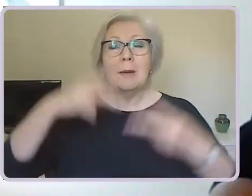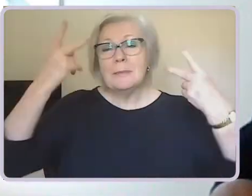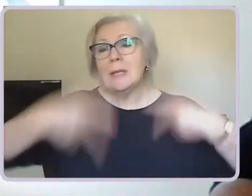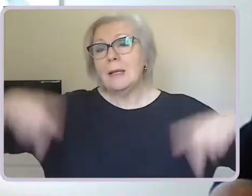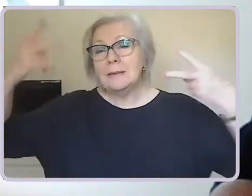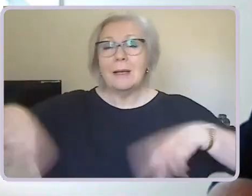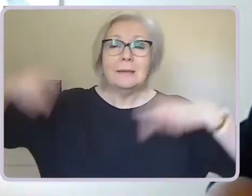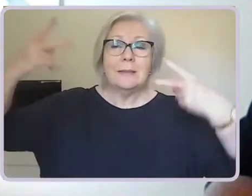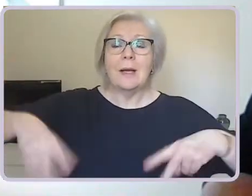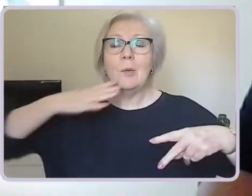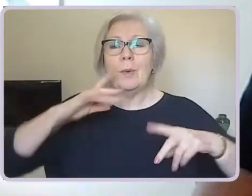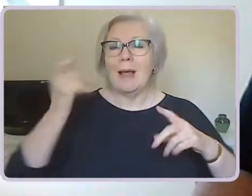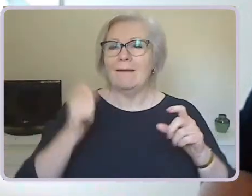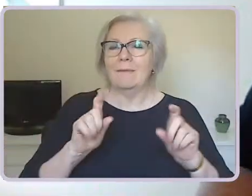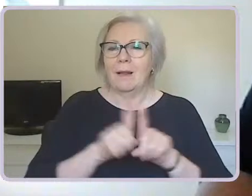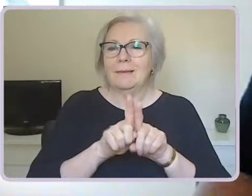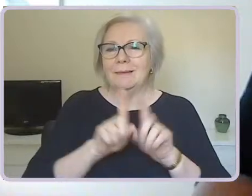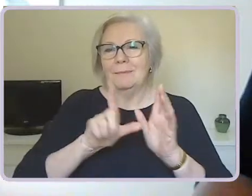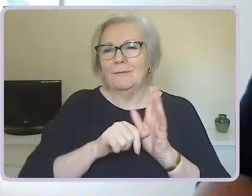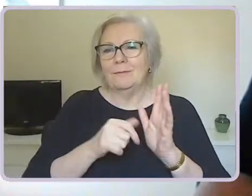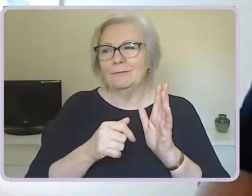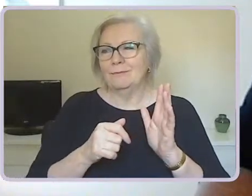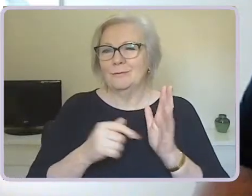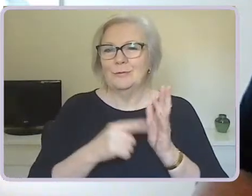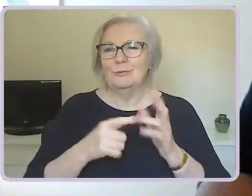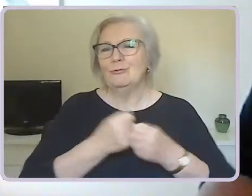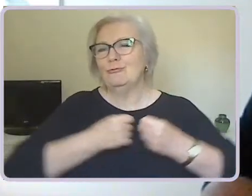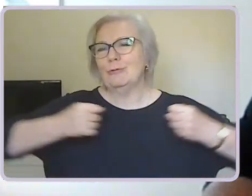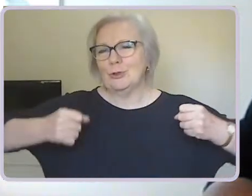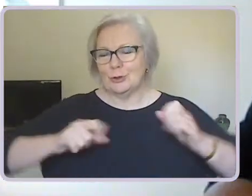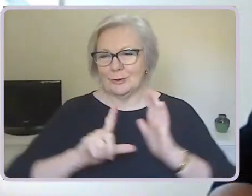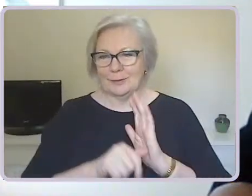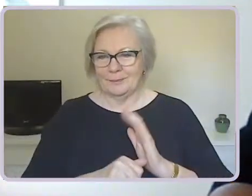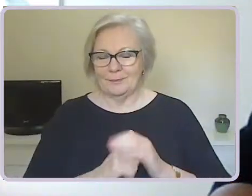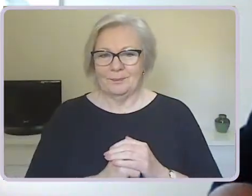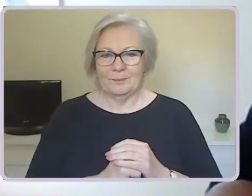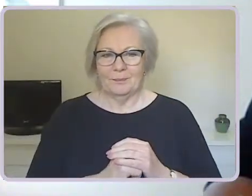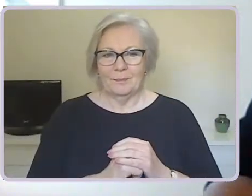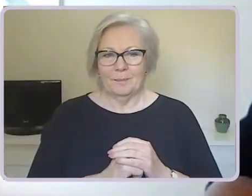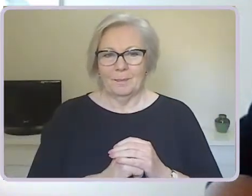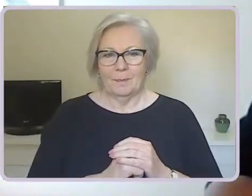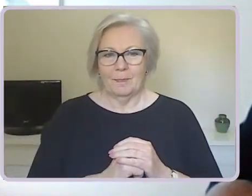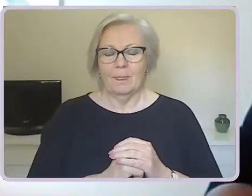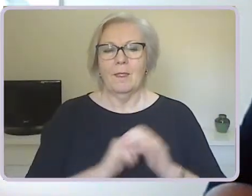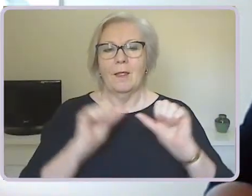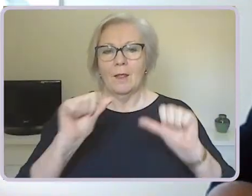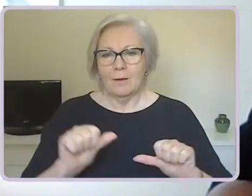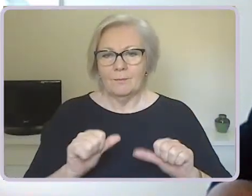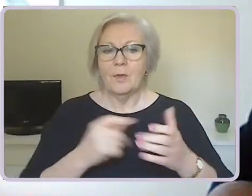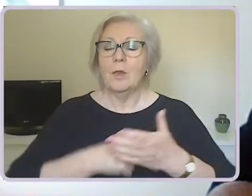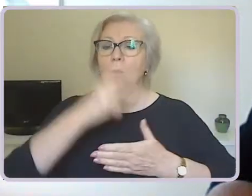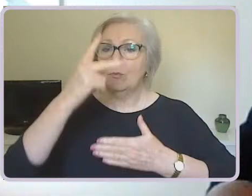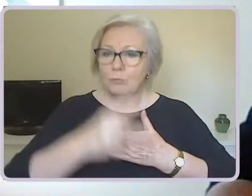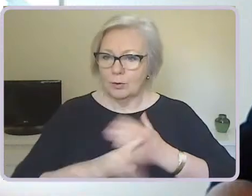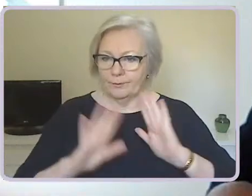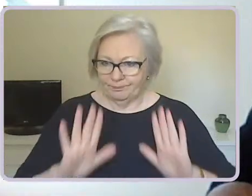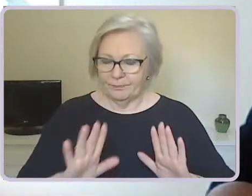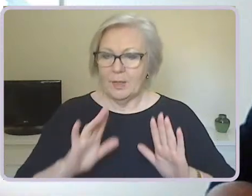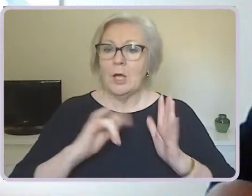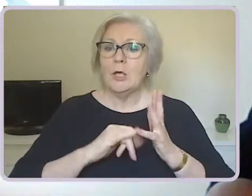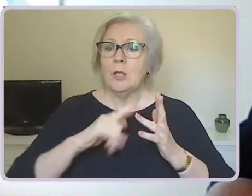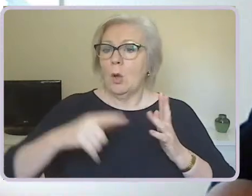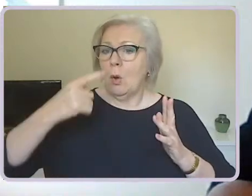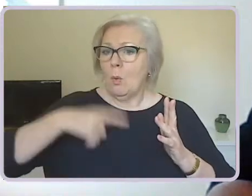breaks. So let's get to the program. The purpose of this forum today is to